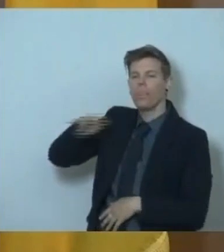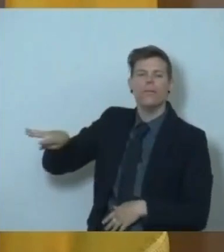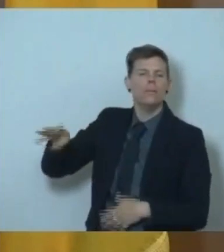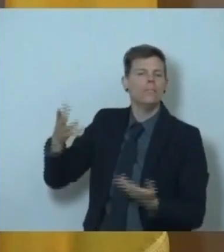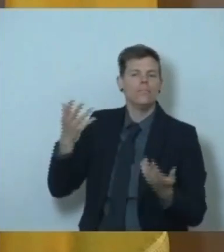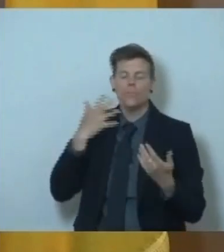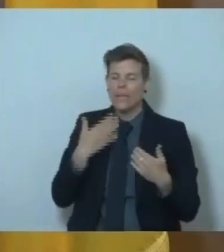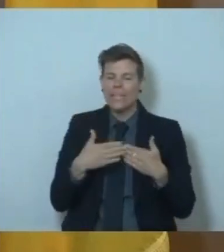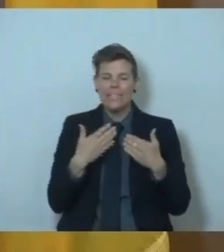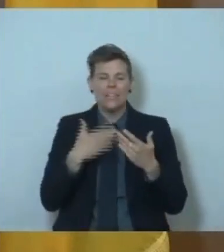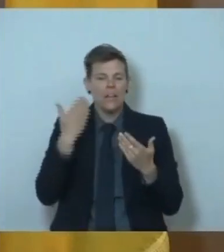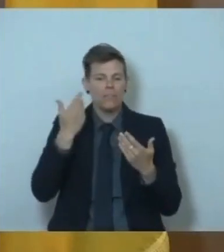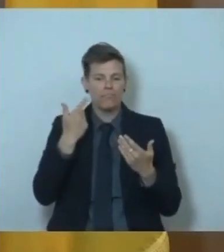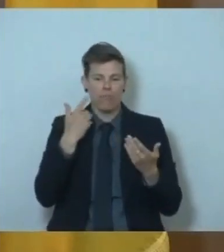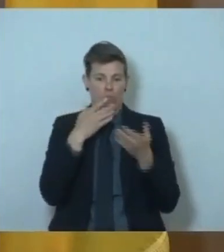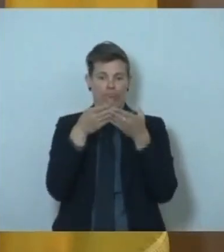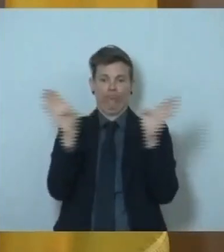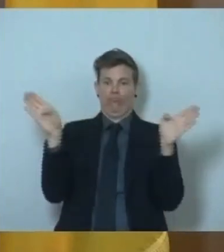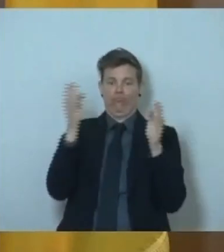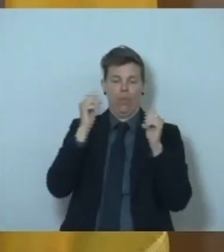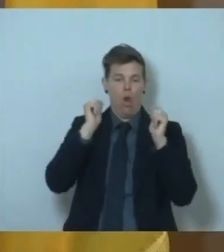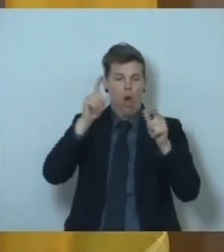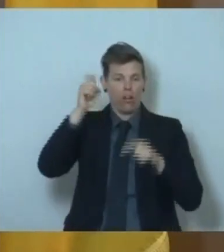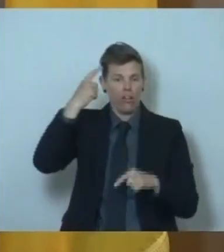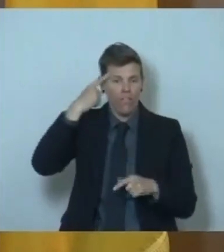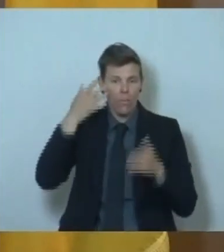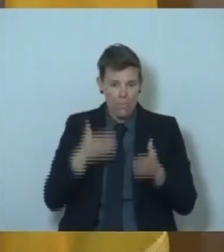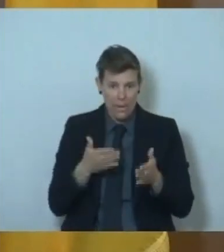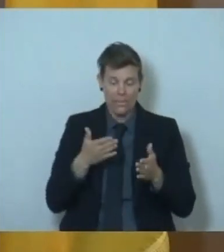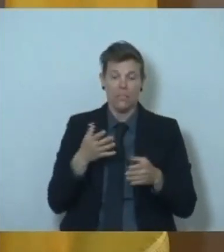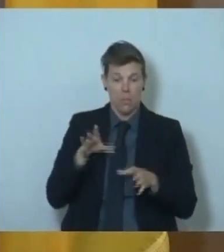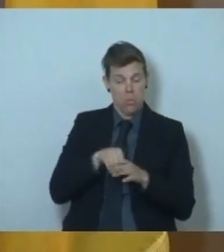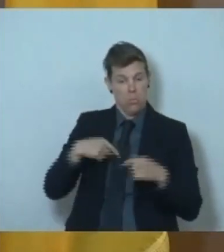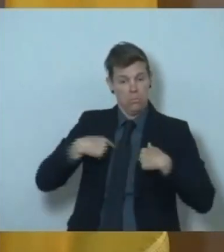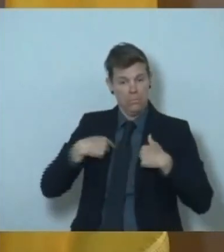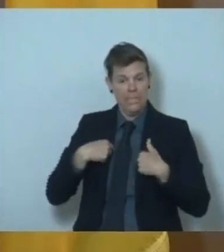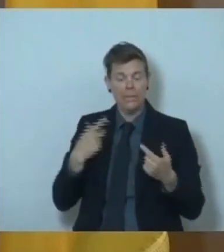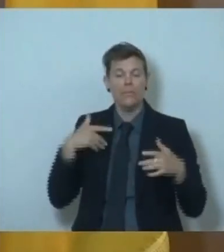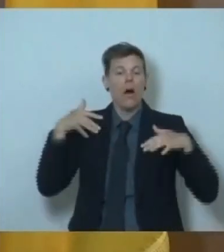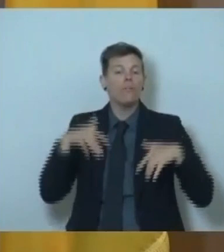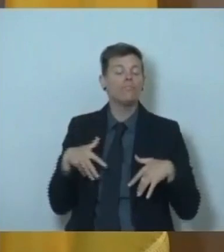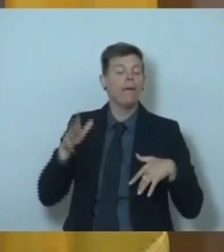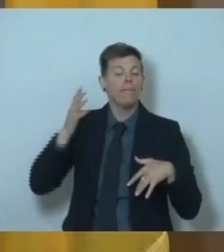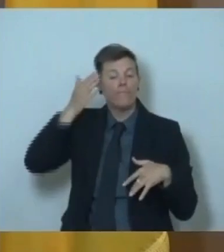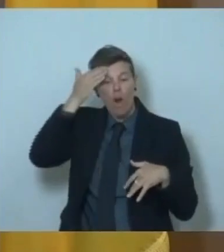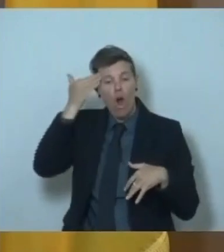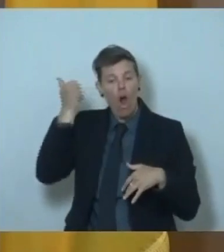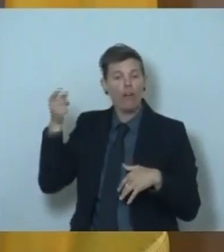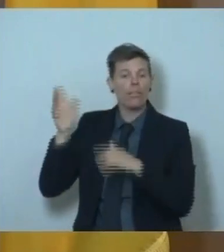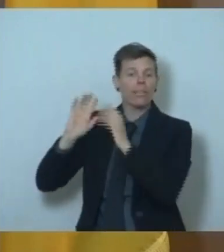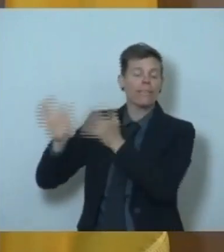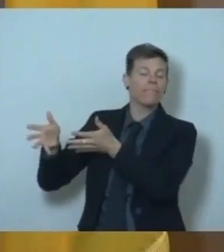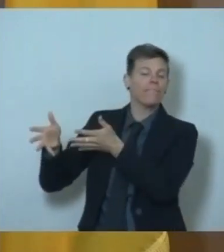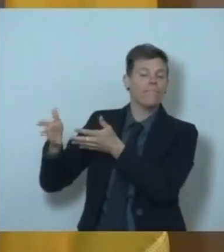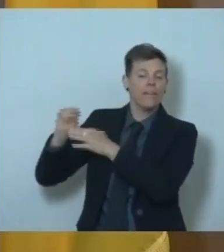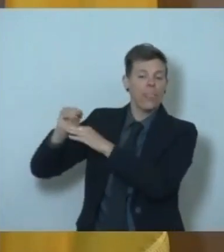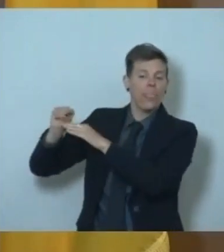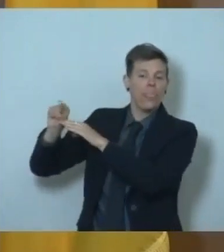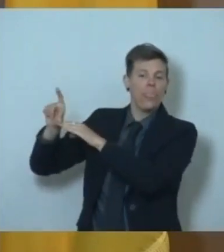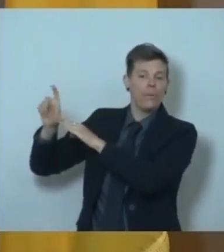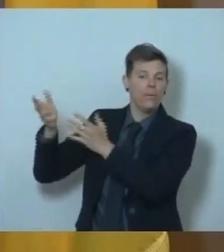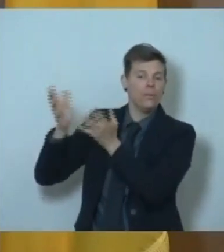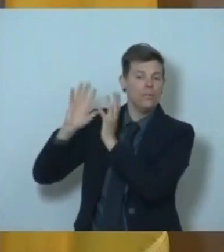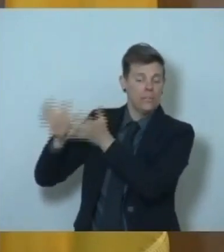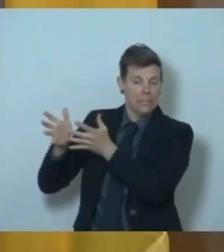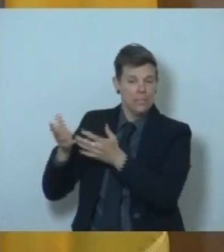about that during my first year as governor. And worried, what I mean by that is, it needed to be a priority even without